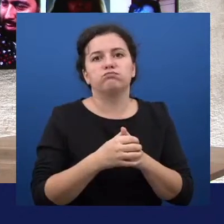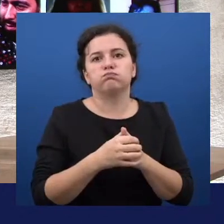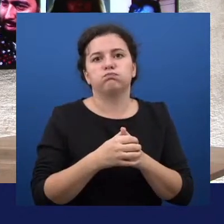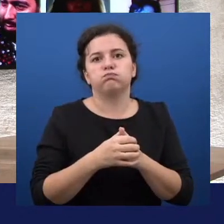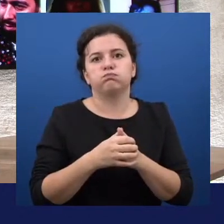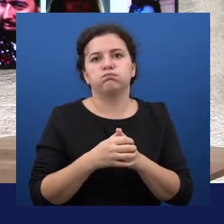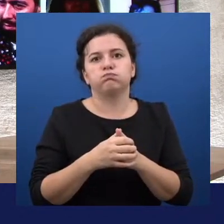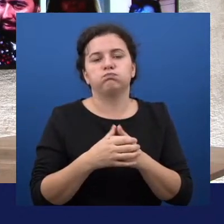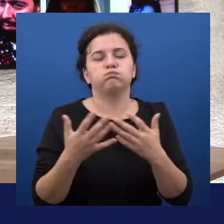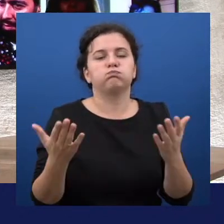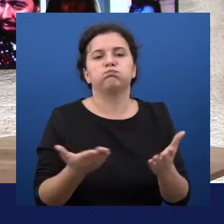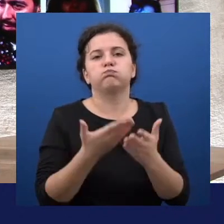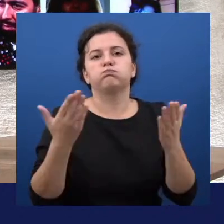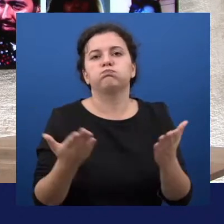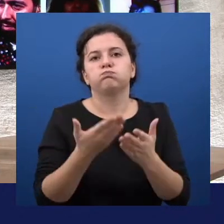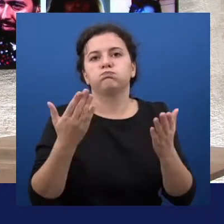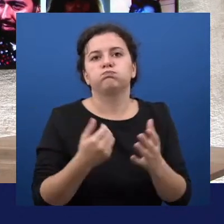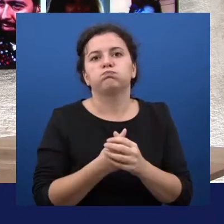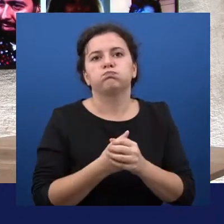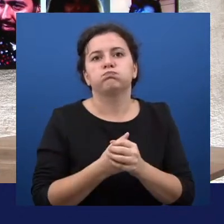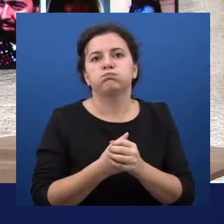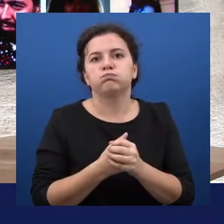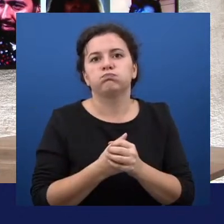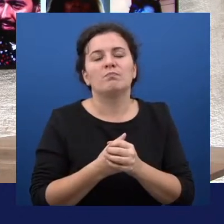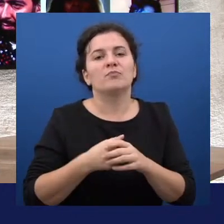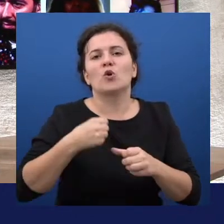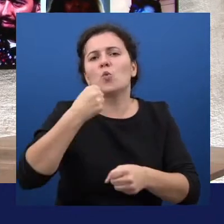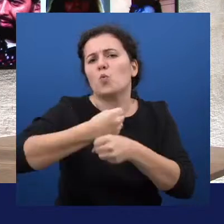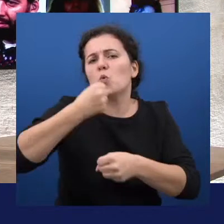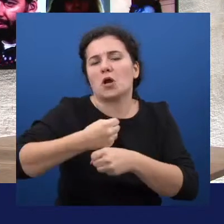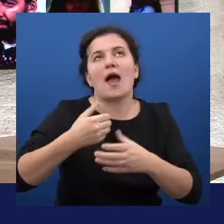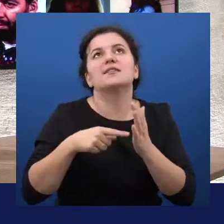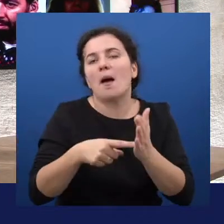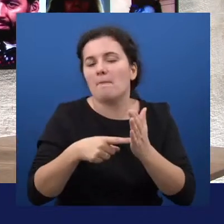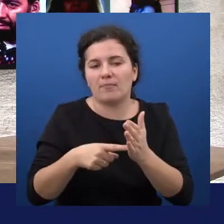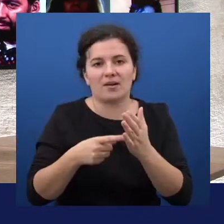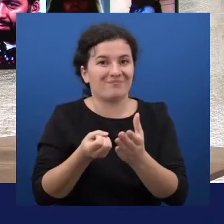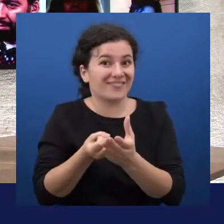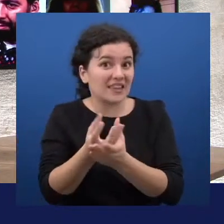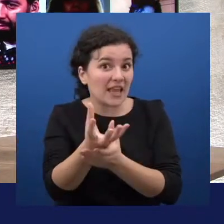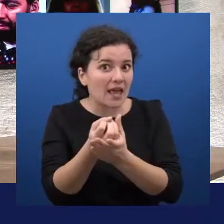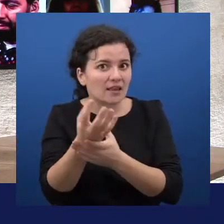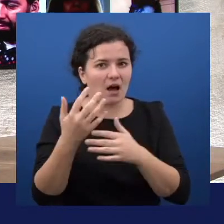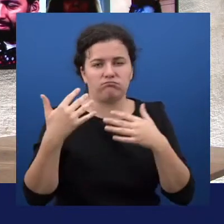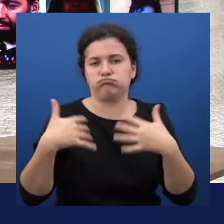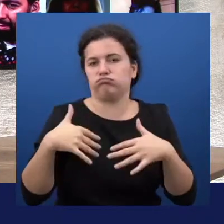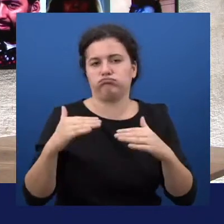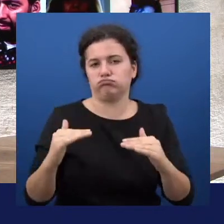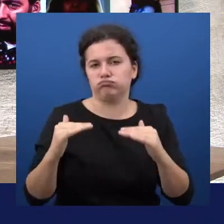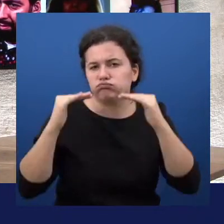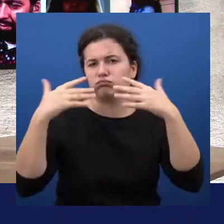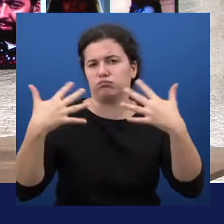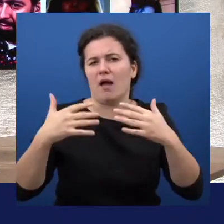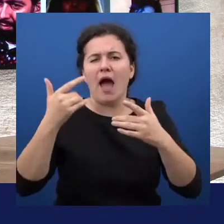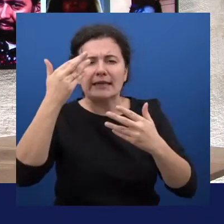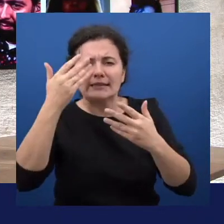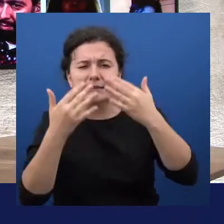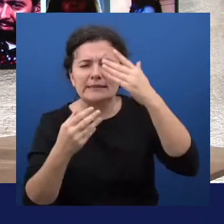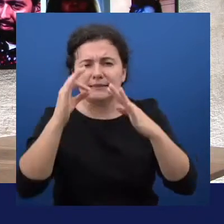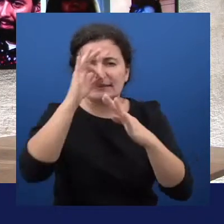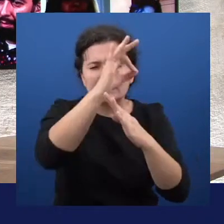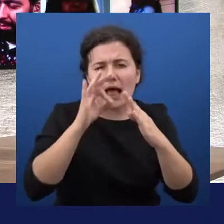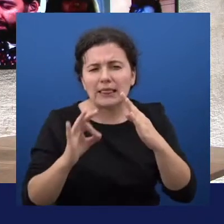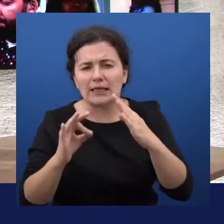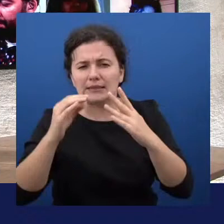working with more serious data, like some kind of statistical information